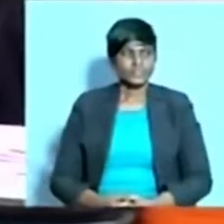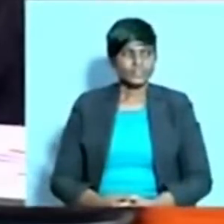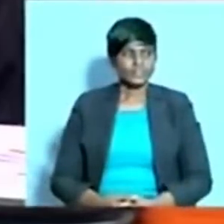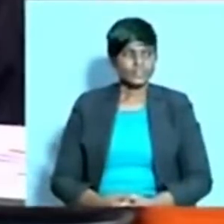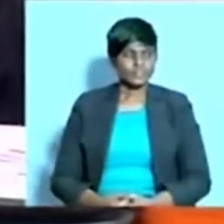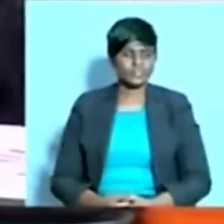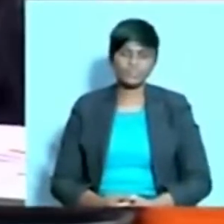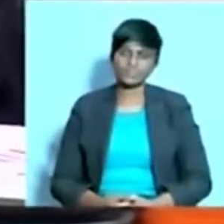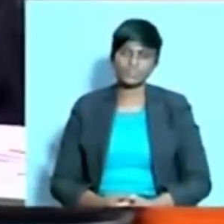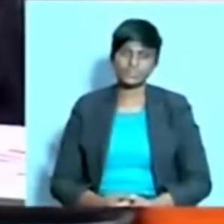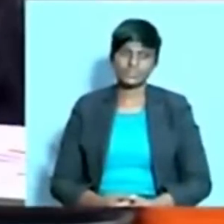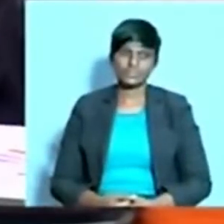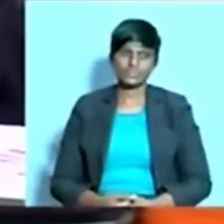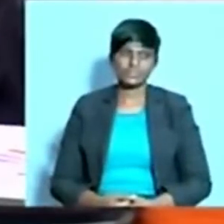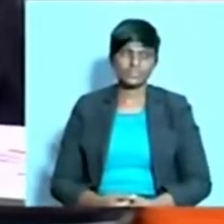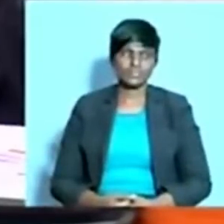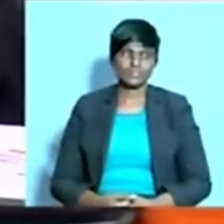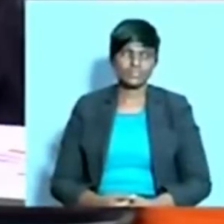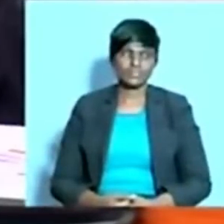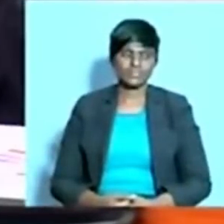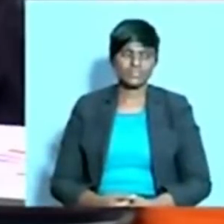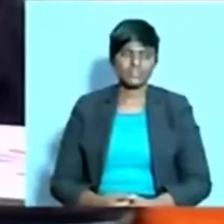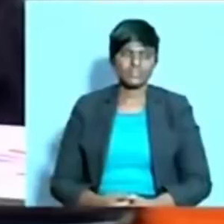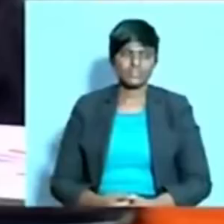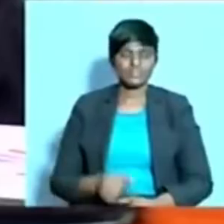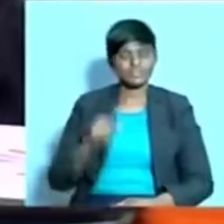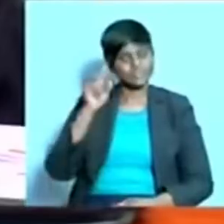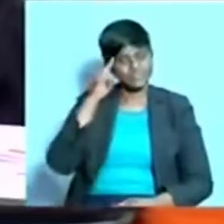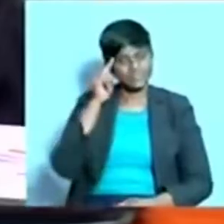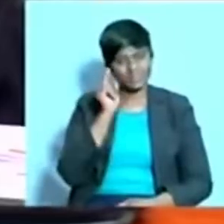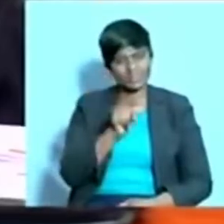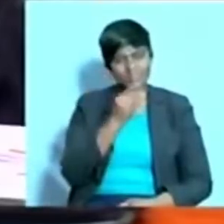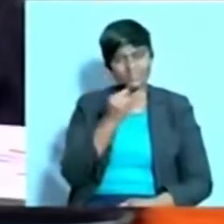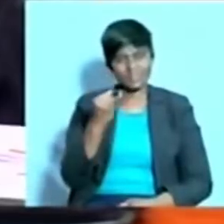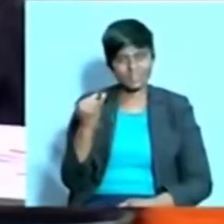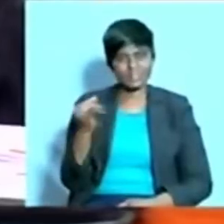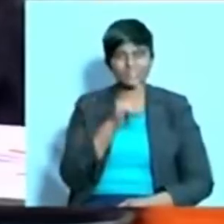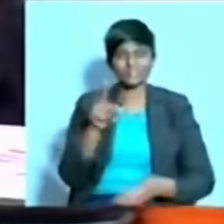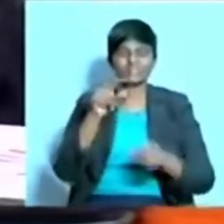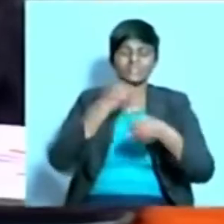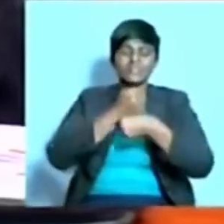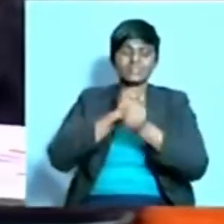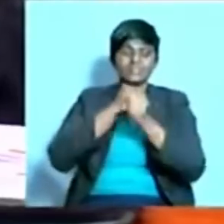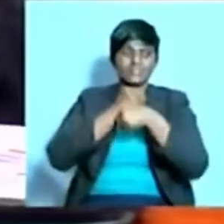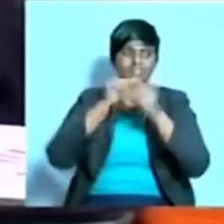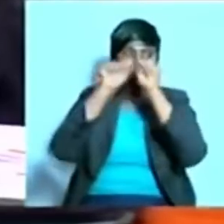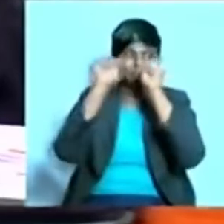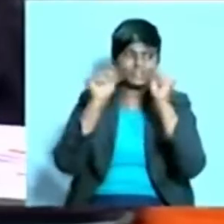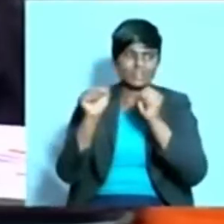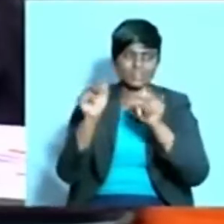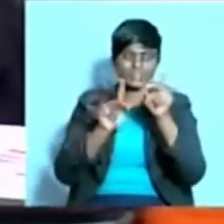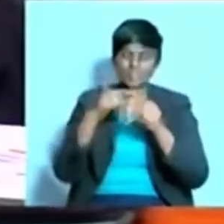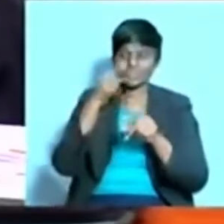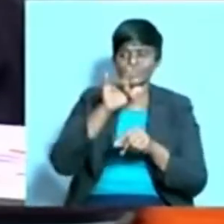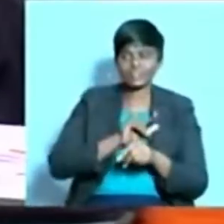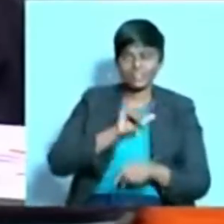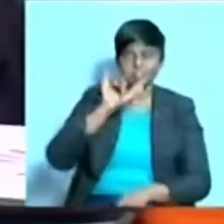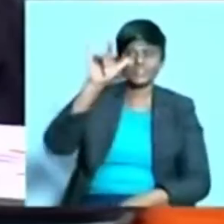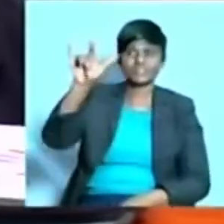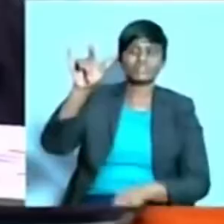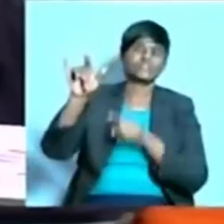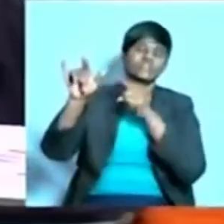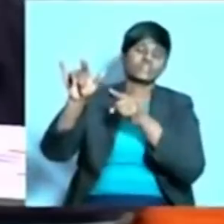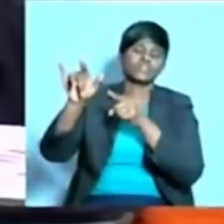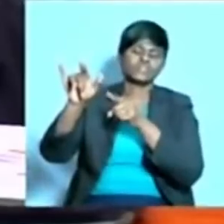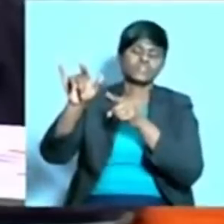5 out of 6. I think here the issue is on the composition of the people that traveled, That's what I was